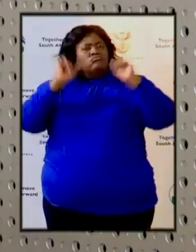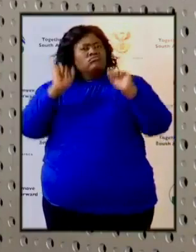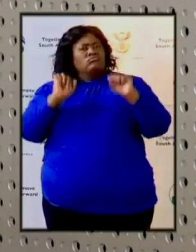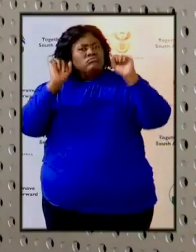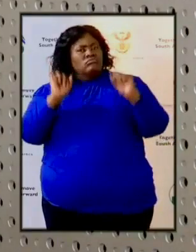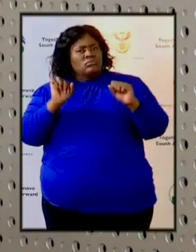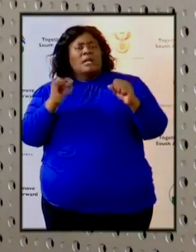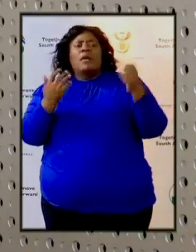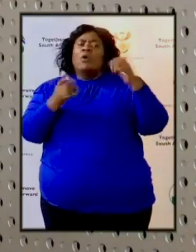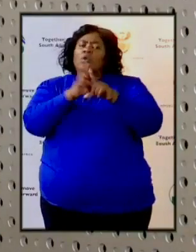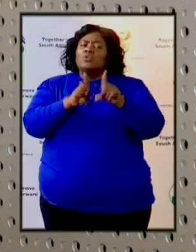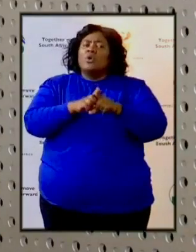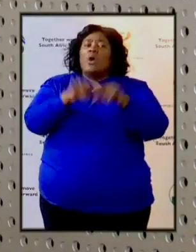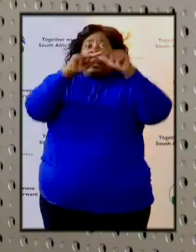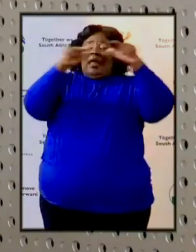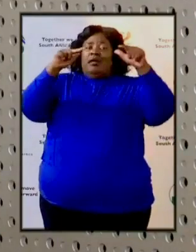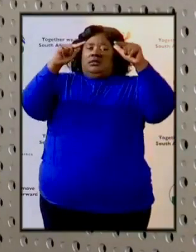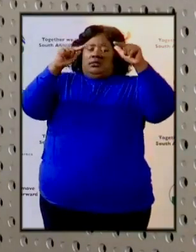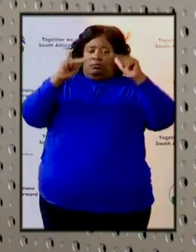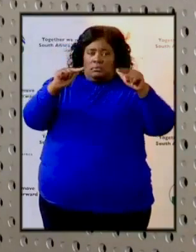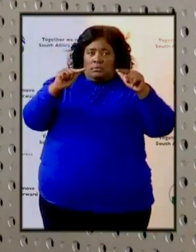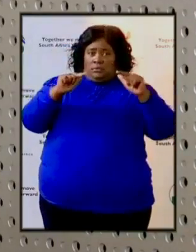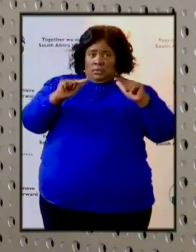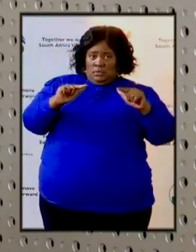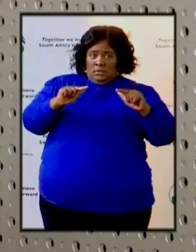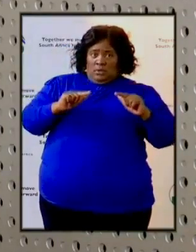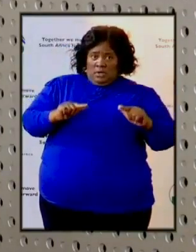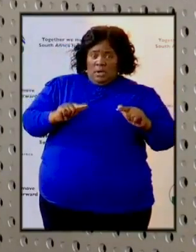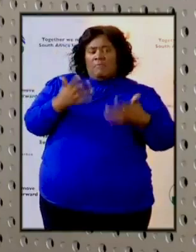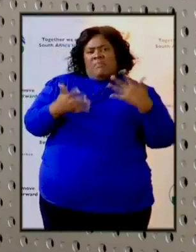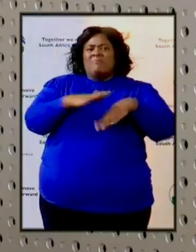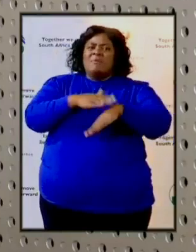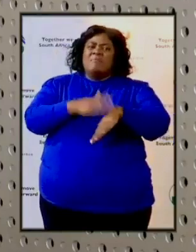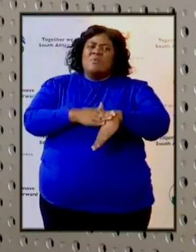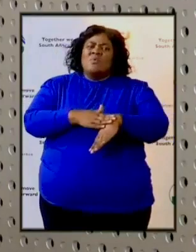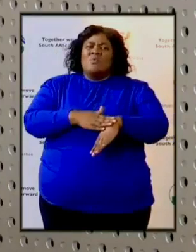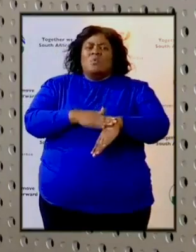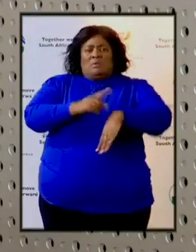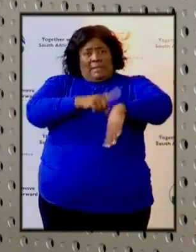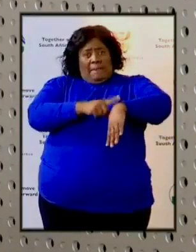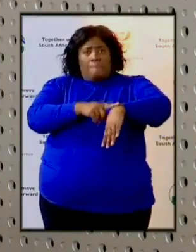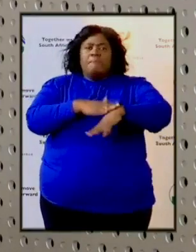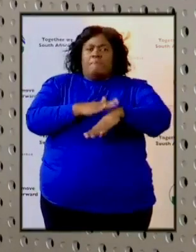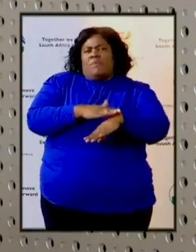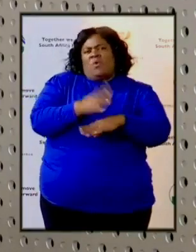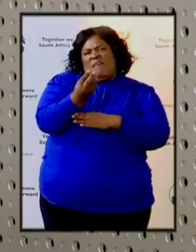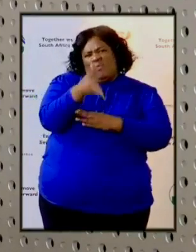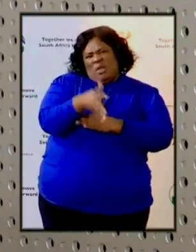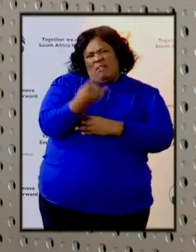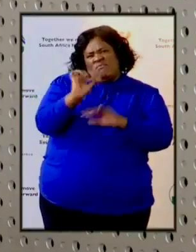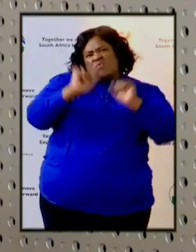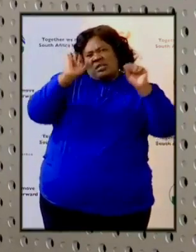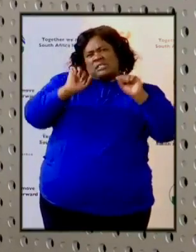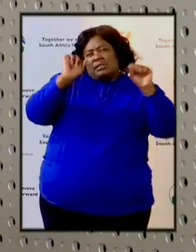maybe there will be more lenient time for exercise. But for now, that